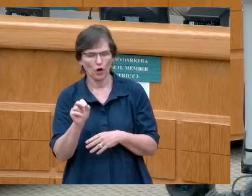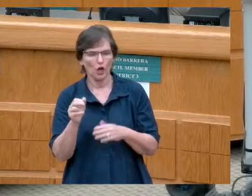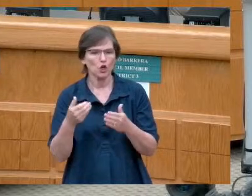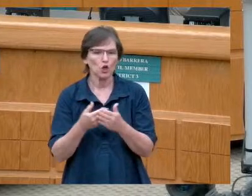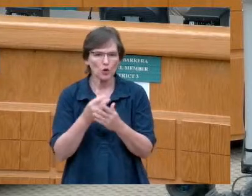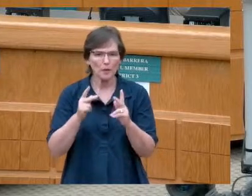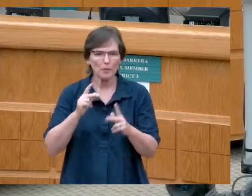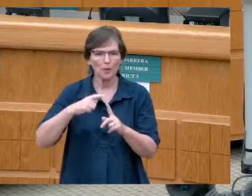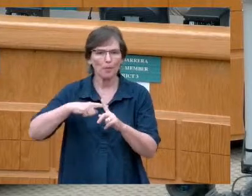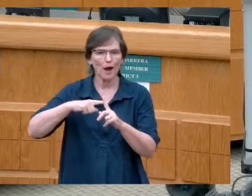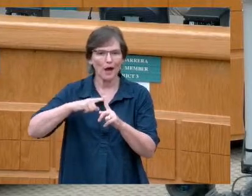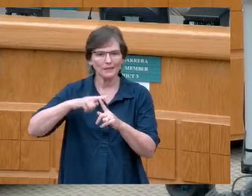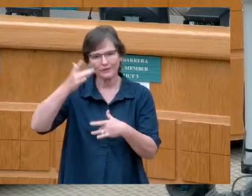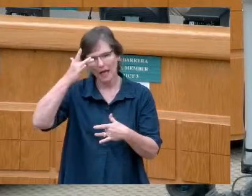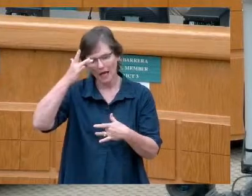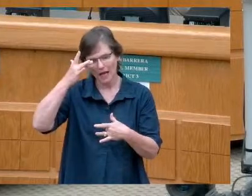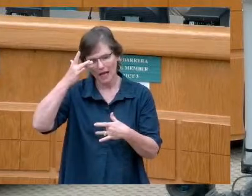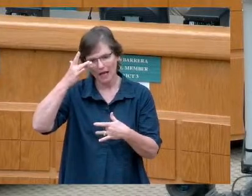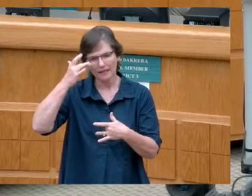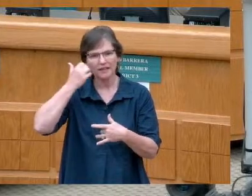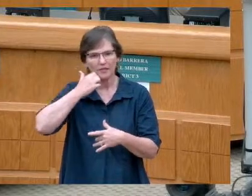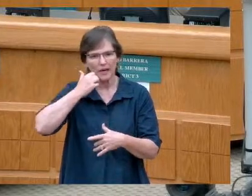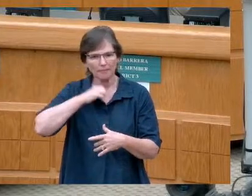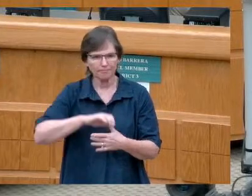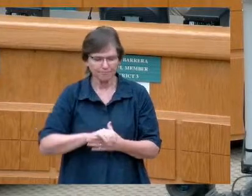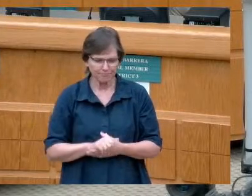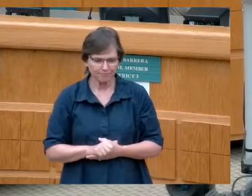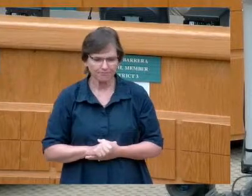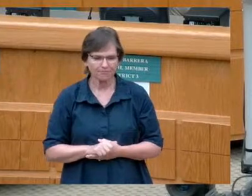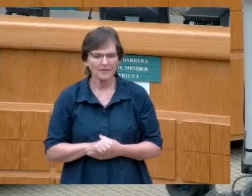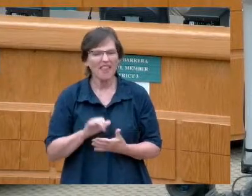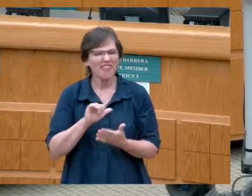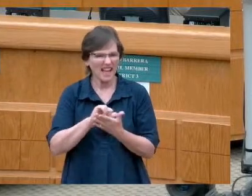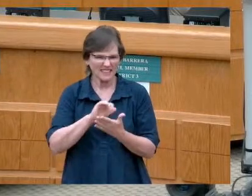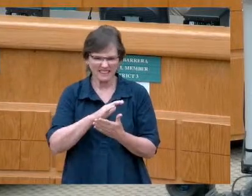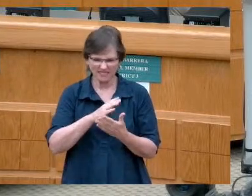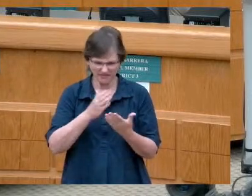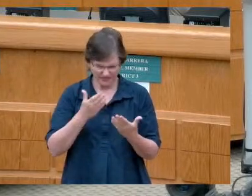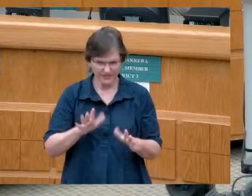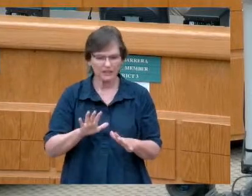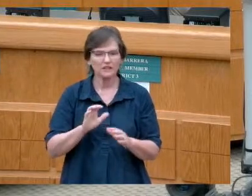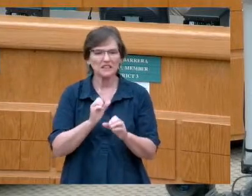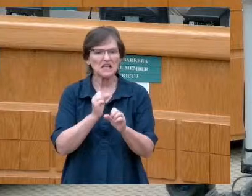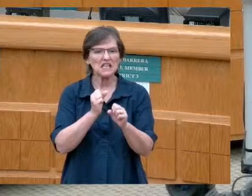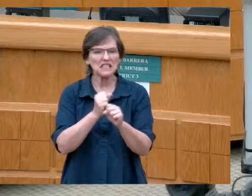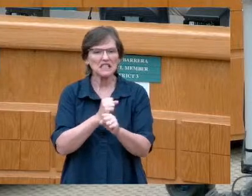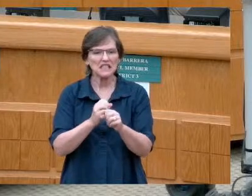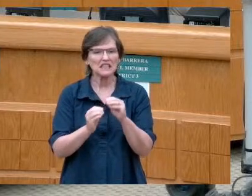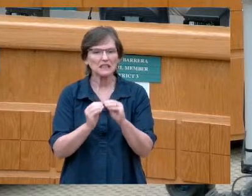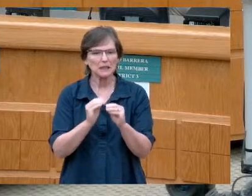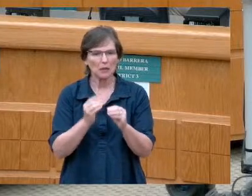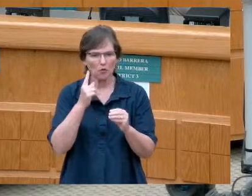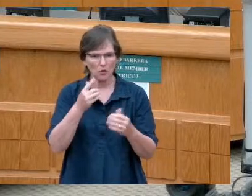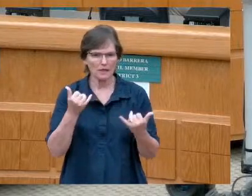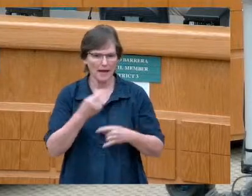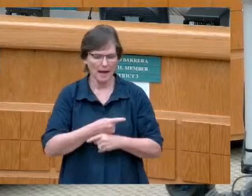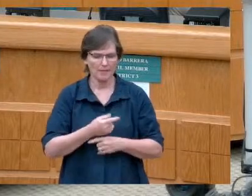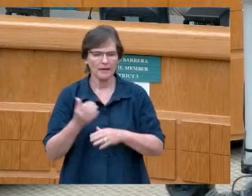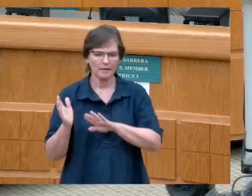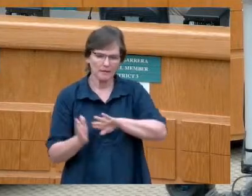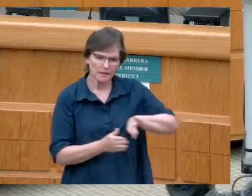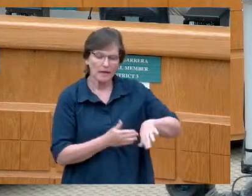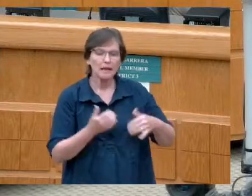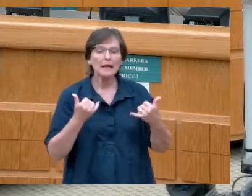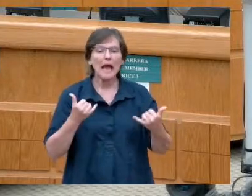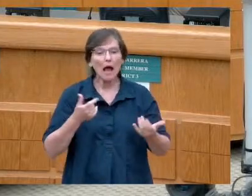that concludes the stats for the day. Let me just spend a few minutes talking about our police work that we're going to